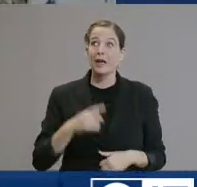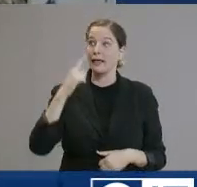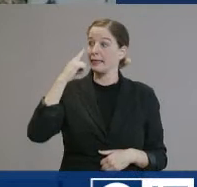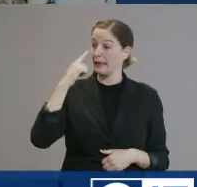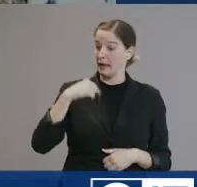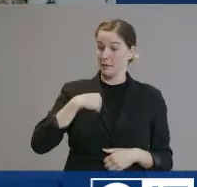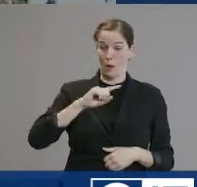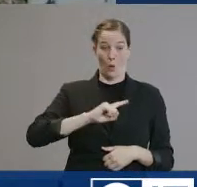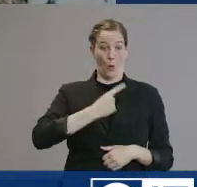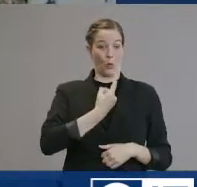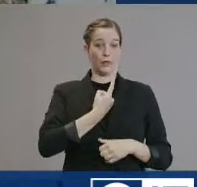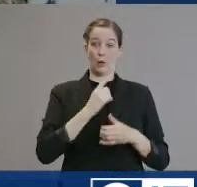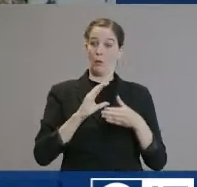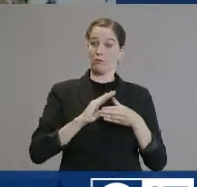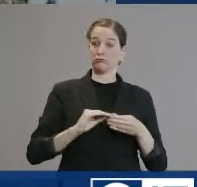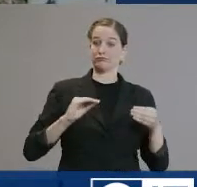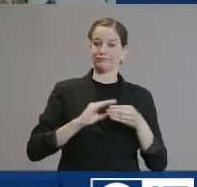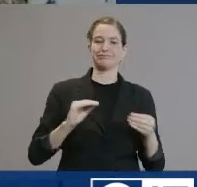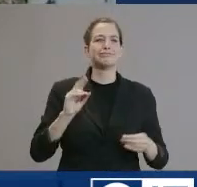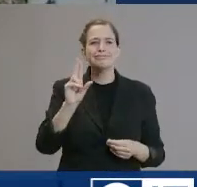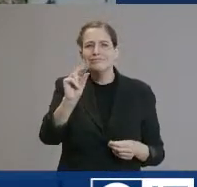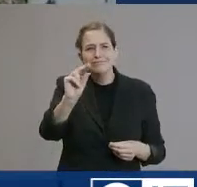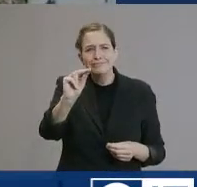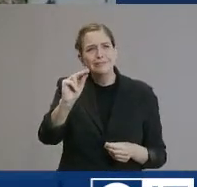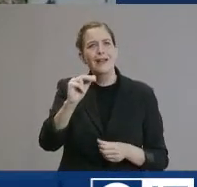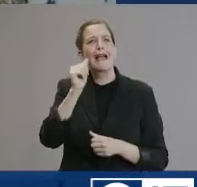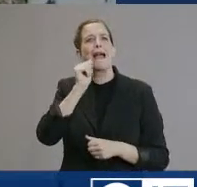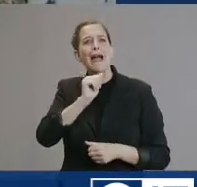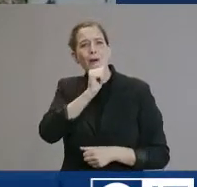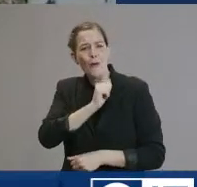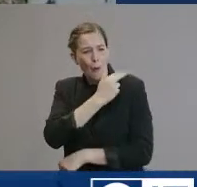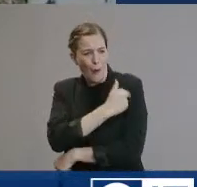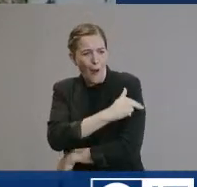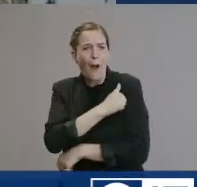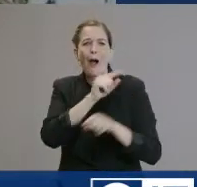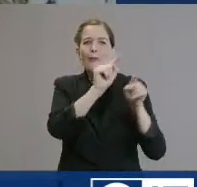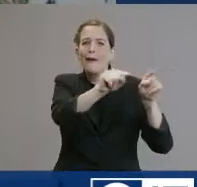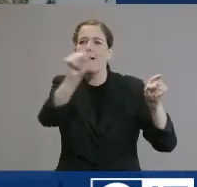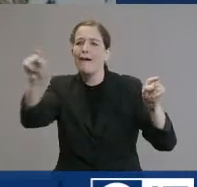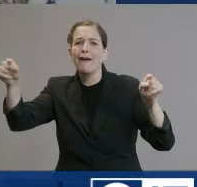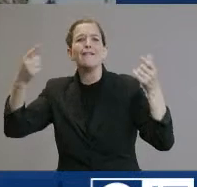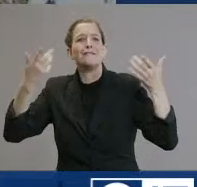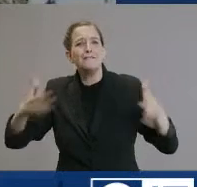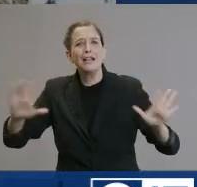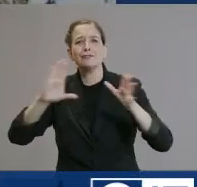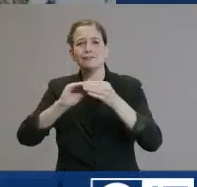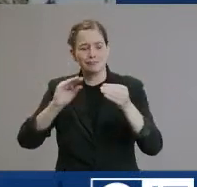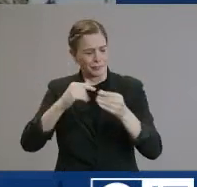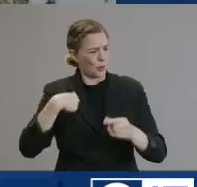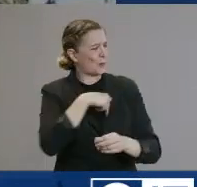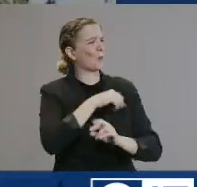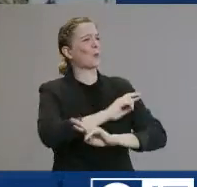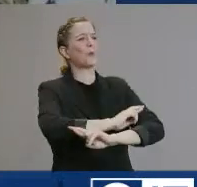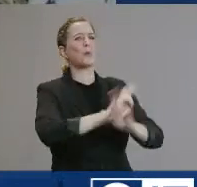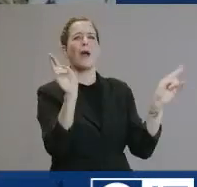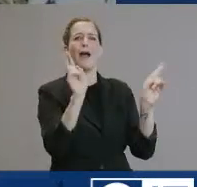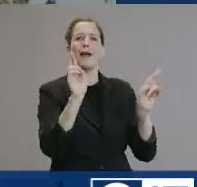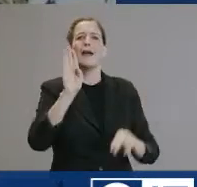from Arizona hospitals, including Banner Health, Dignity Health, Honor Health,